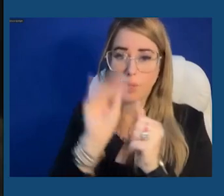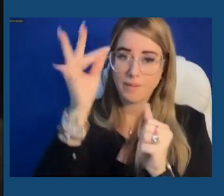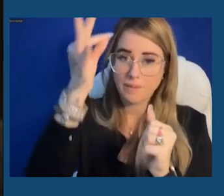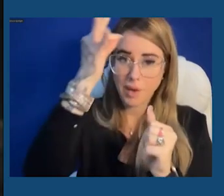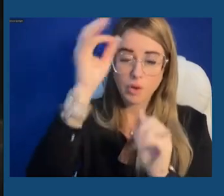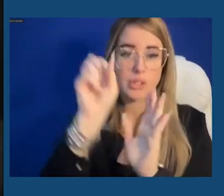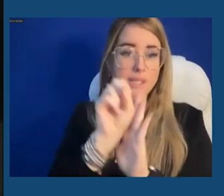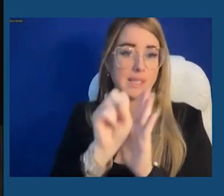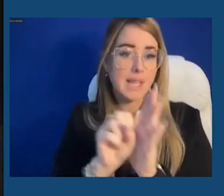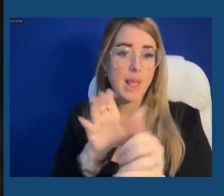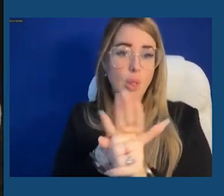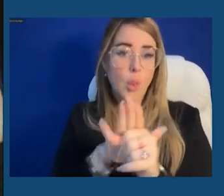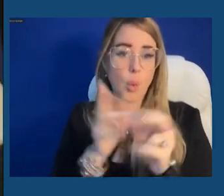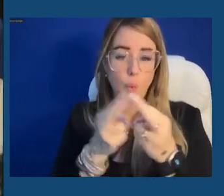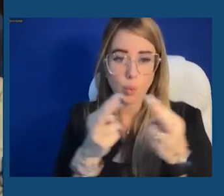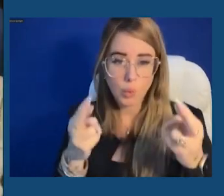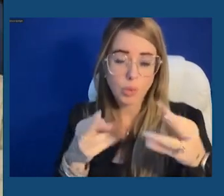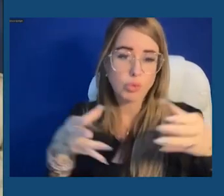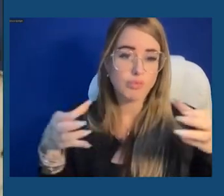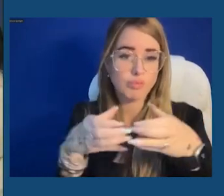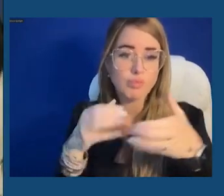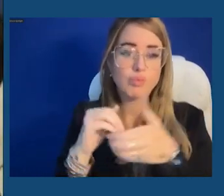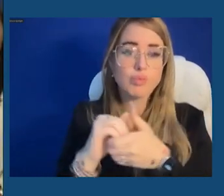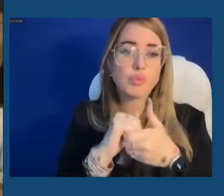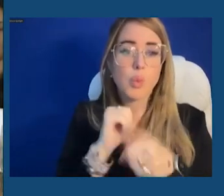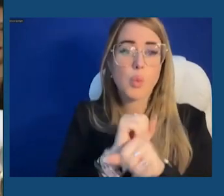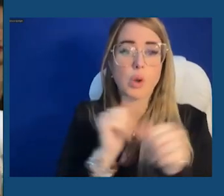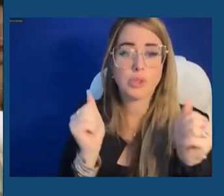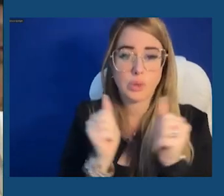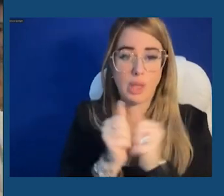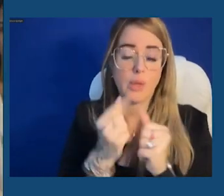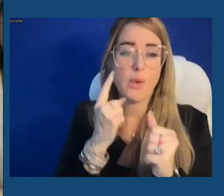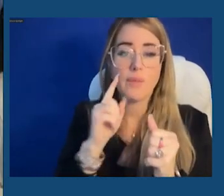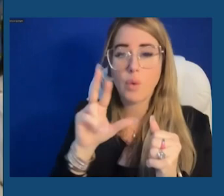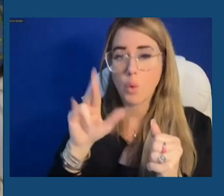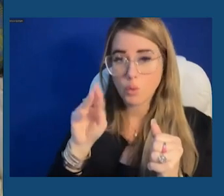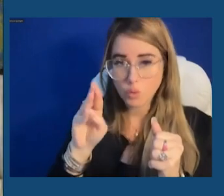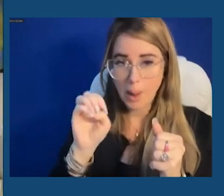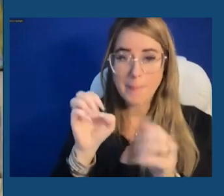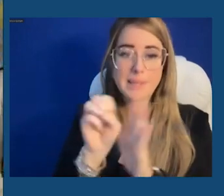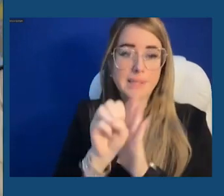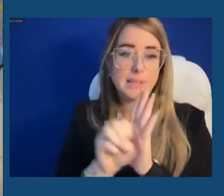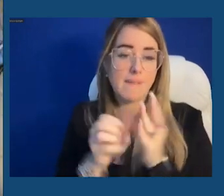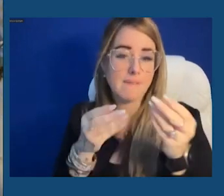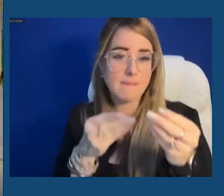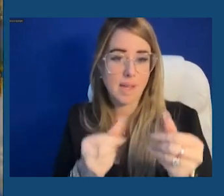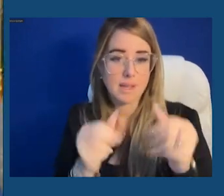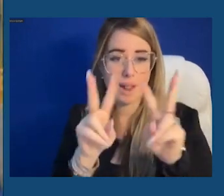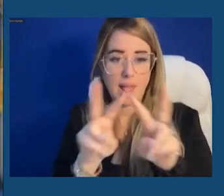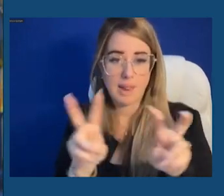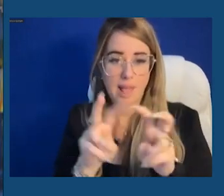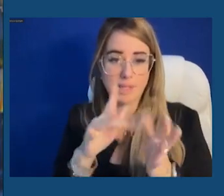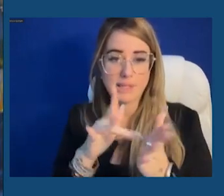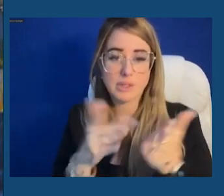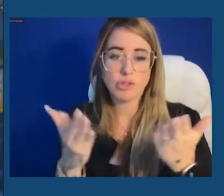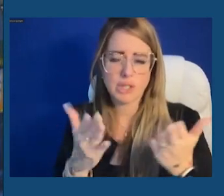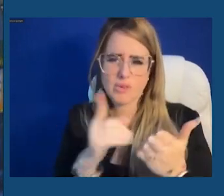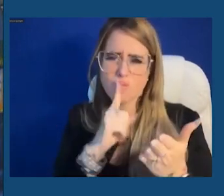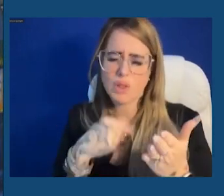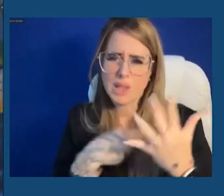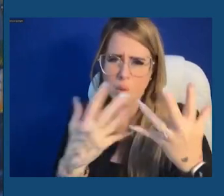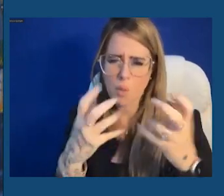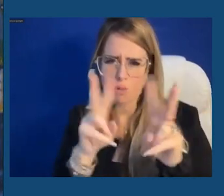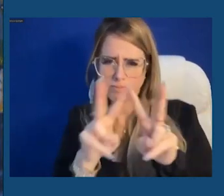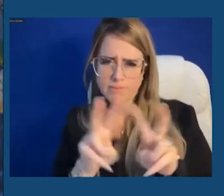local resources and coming together at our state-funded crime analysis center here to really find out a way we